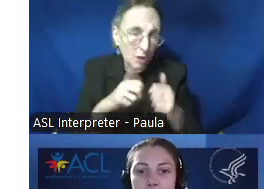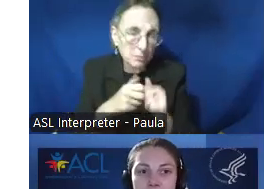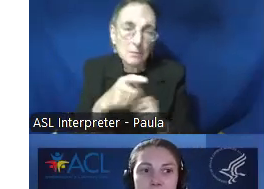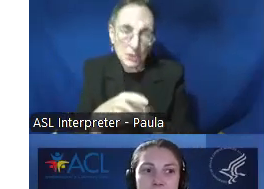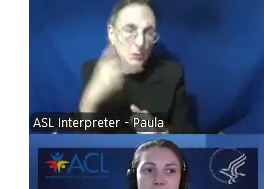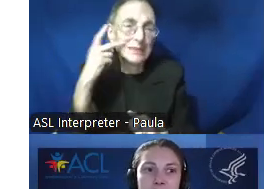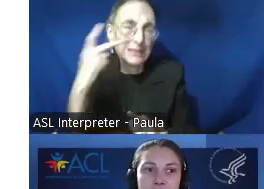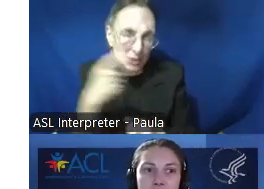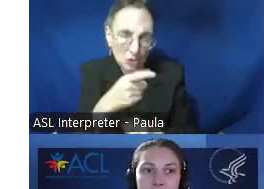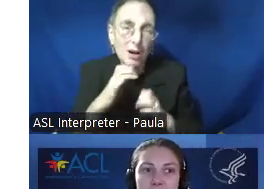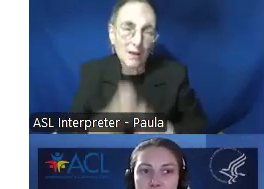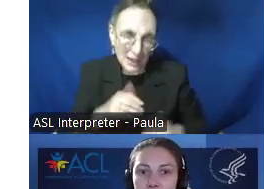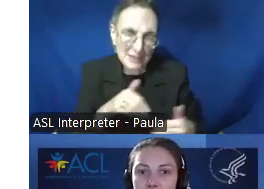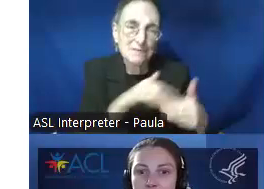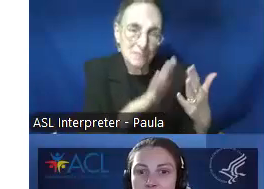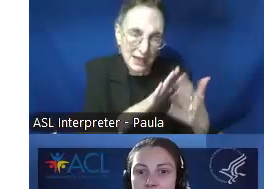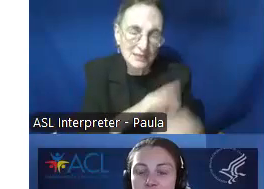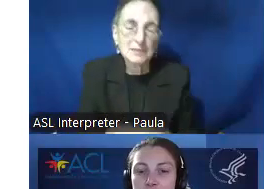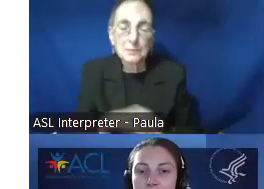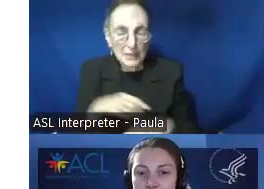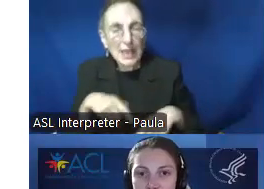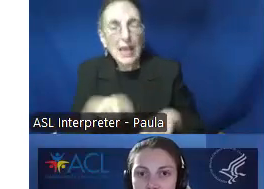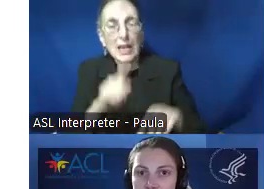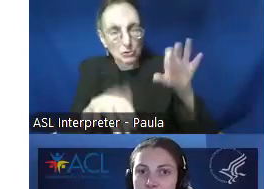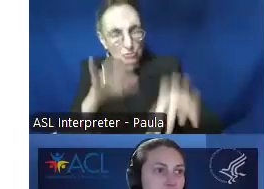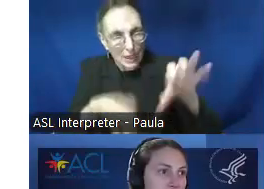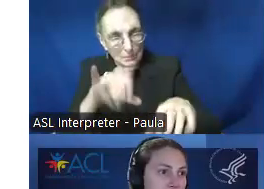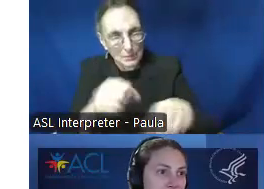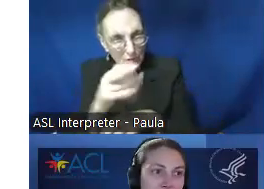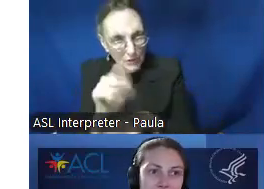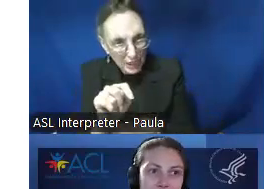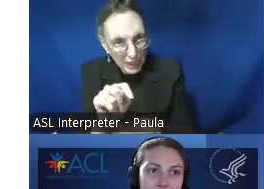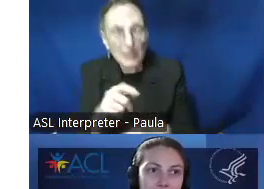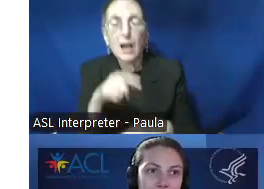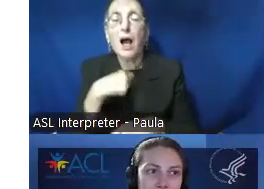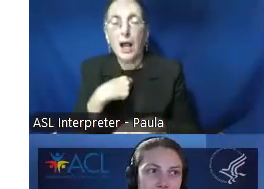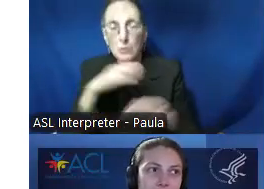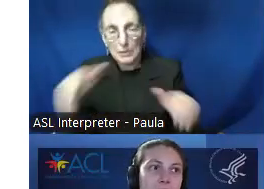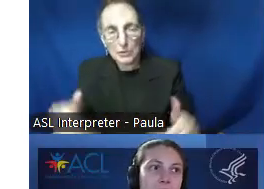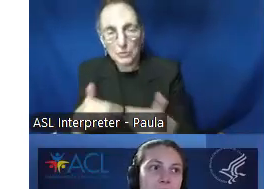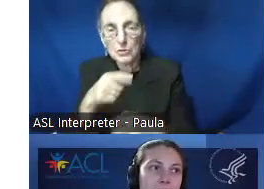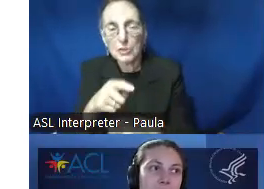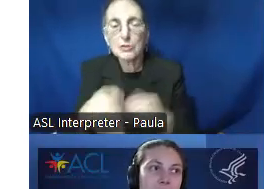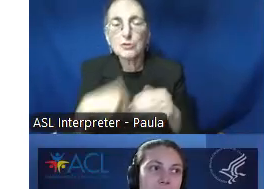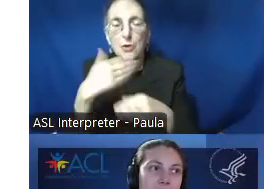to move into introducing you to our next two presenters. Next slide, please.